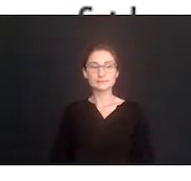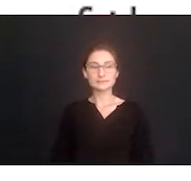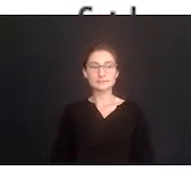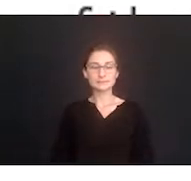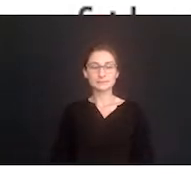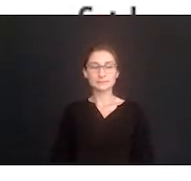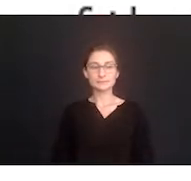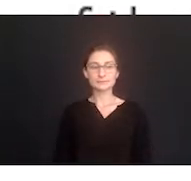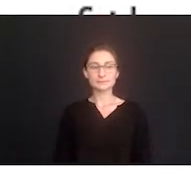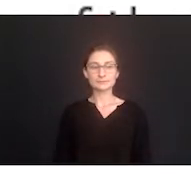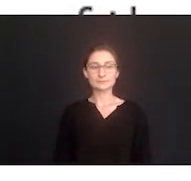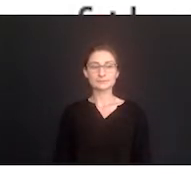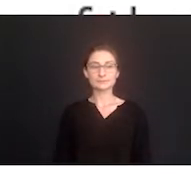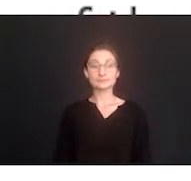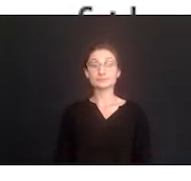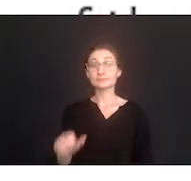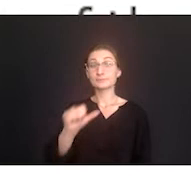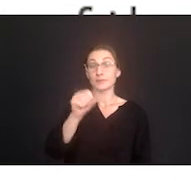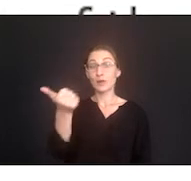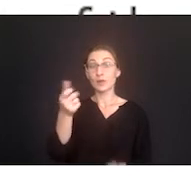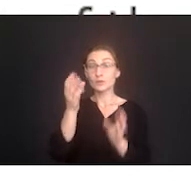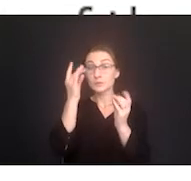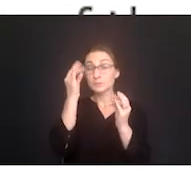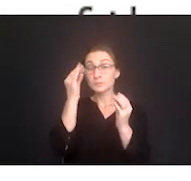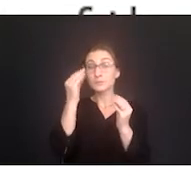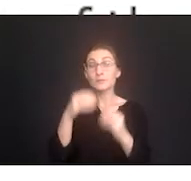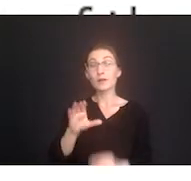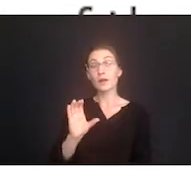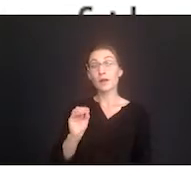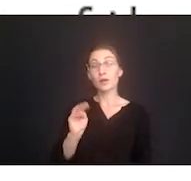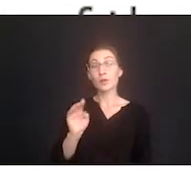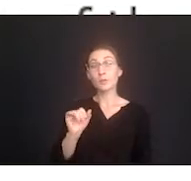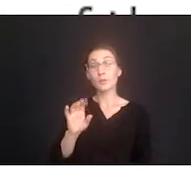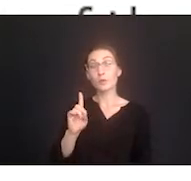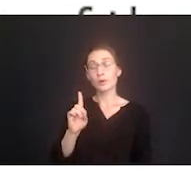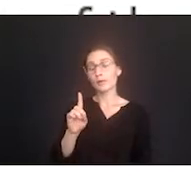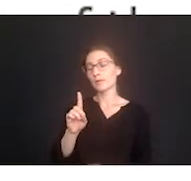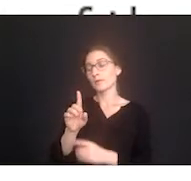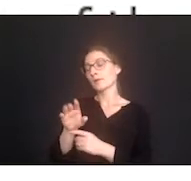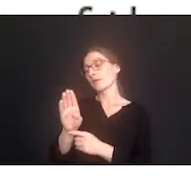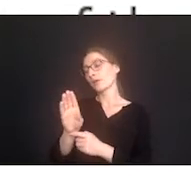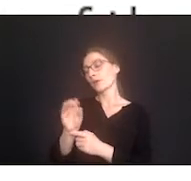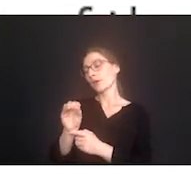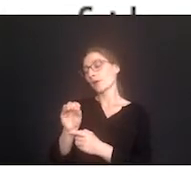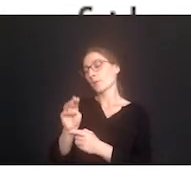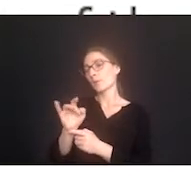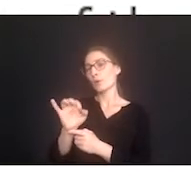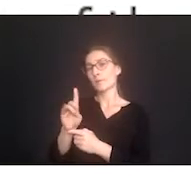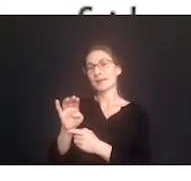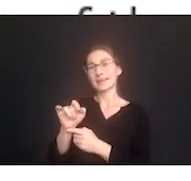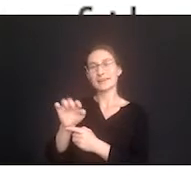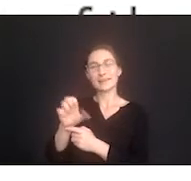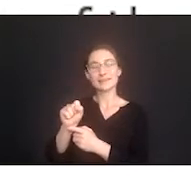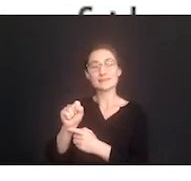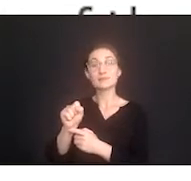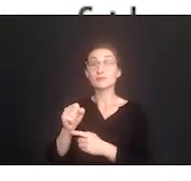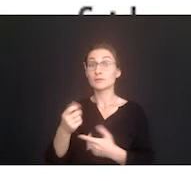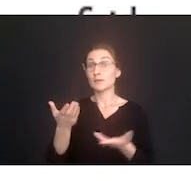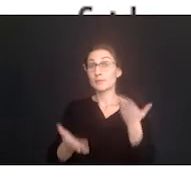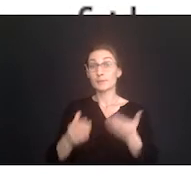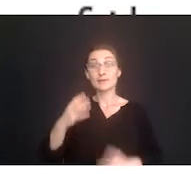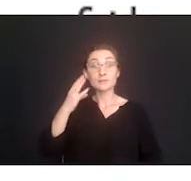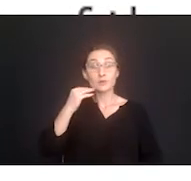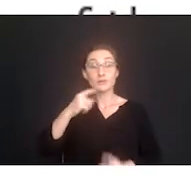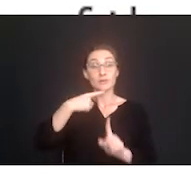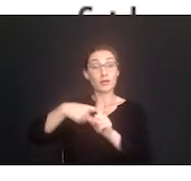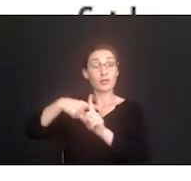person. Another factor to consider is comorbidities. Does this person have a mental illness? Do they have depression? Do they have anxiety? Do they